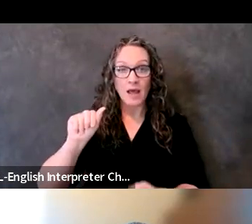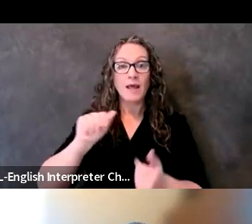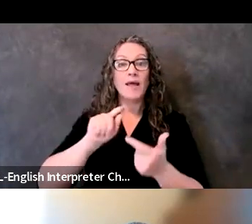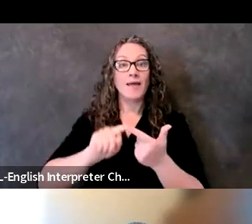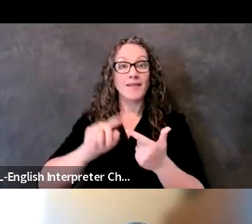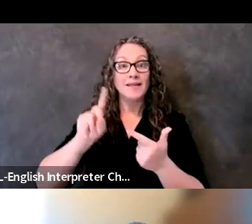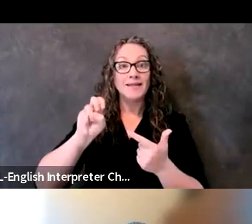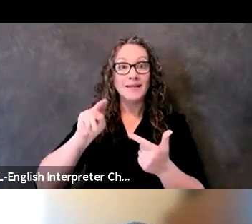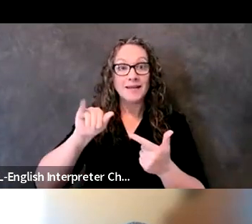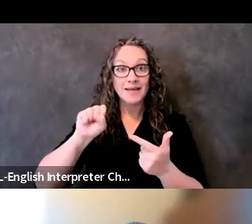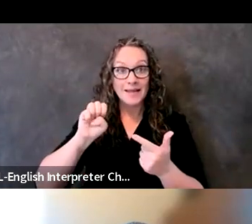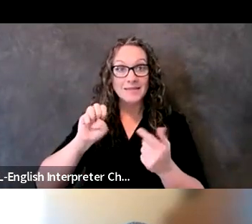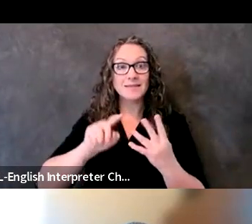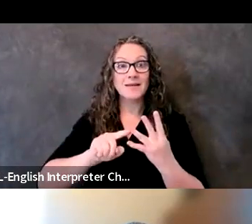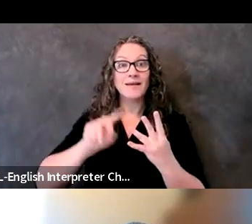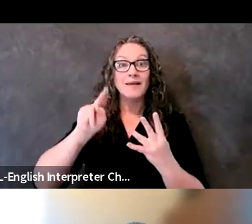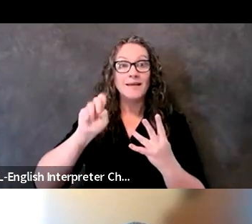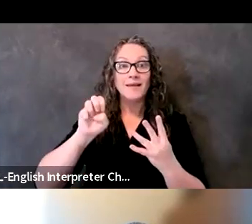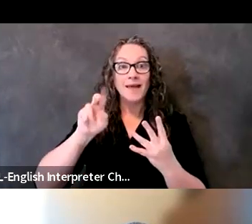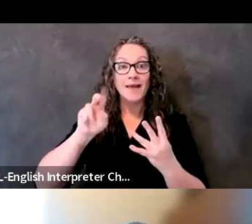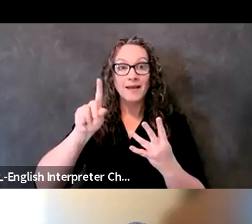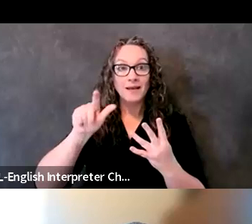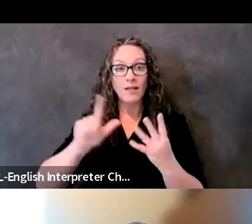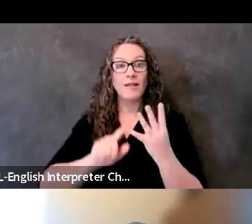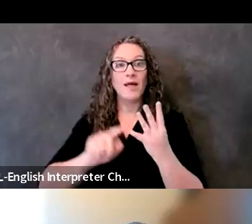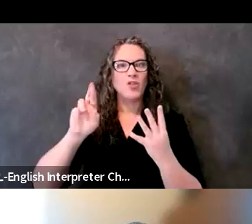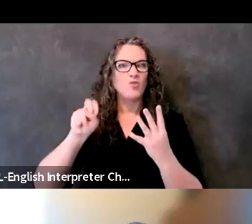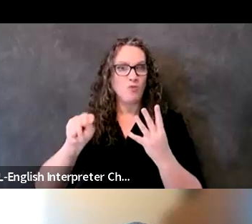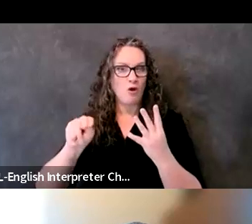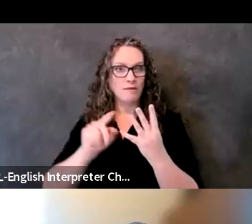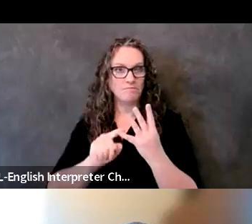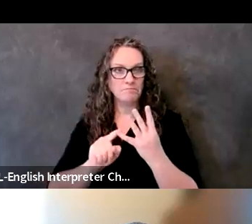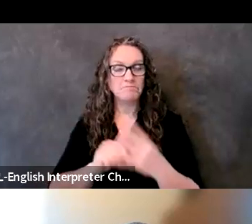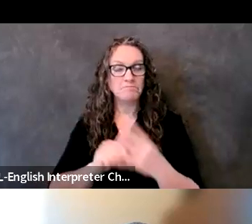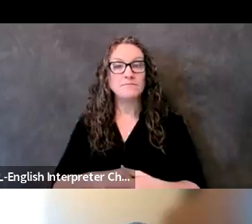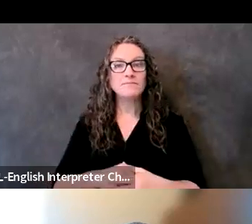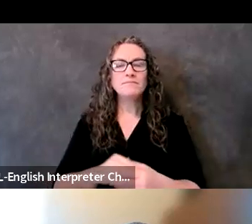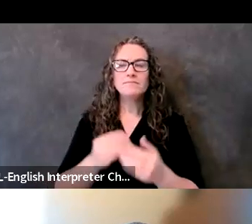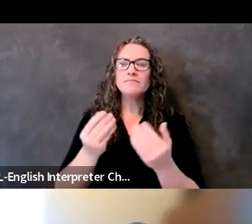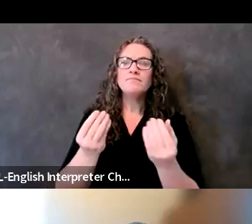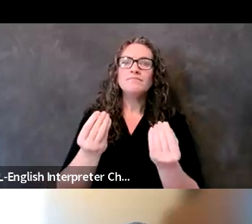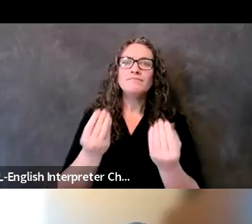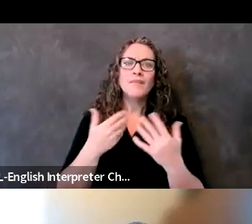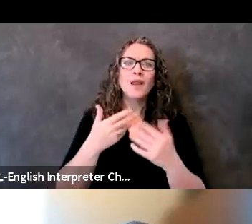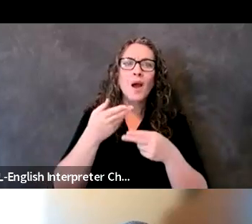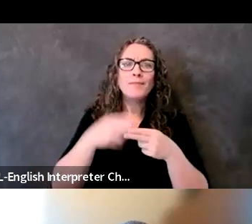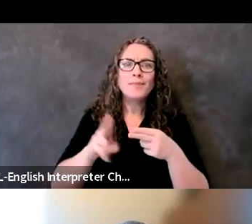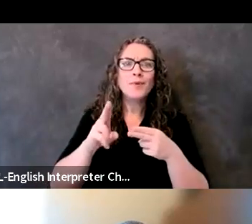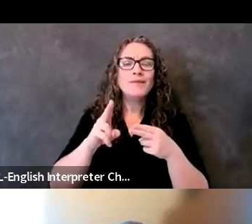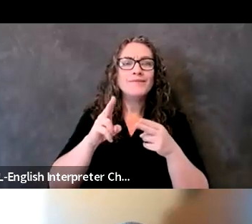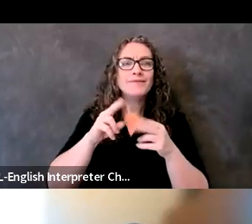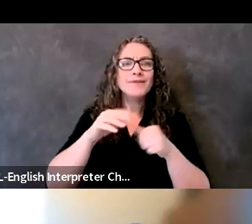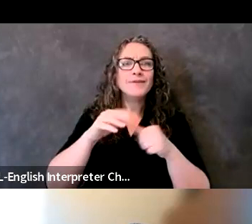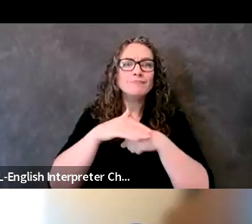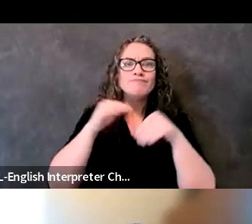then Ron. Can you give me just a brief highlight of what kind of work, a little bit about what kind of work you're doing